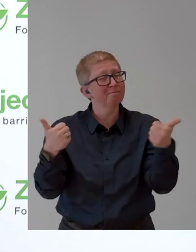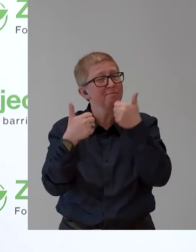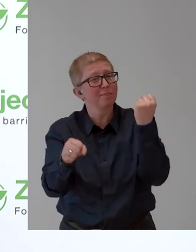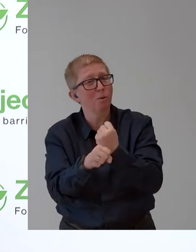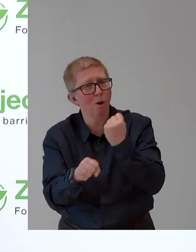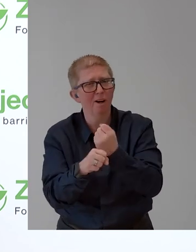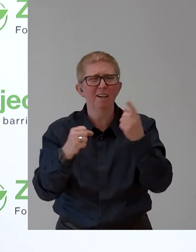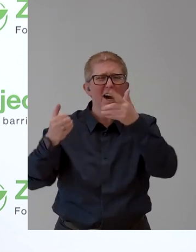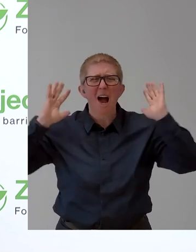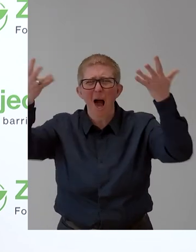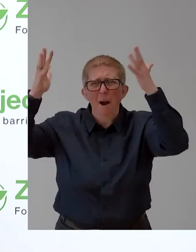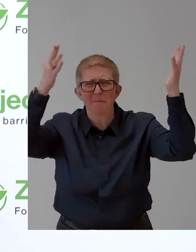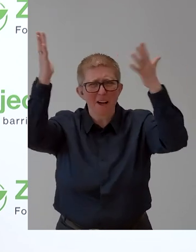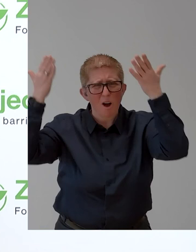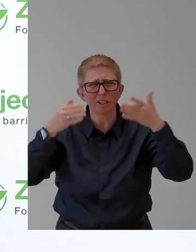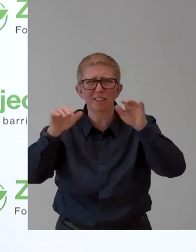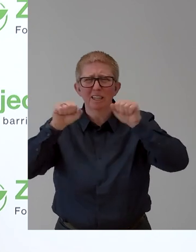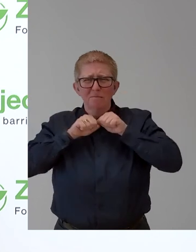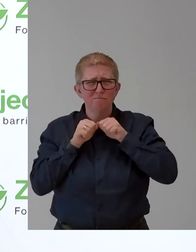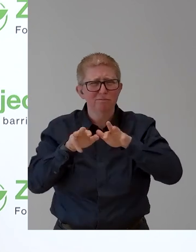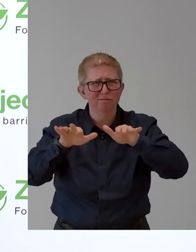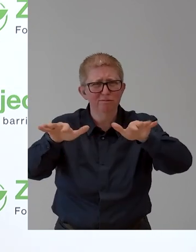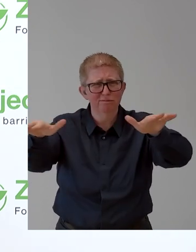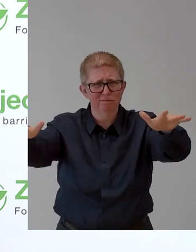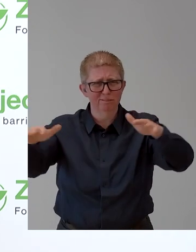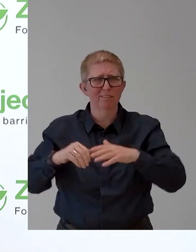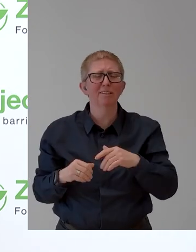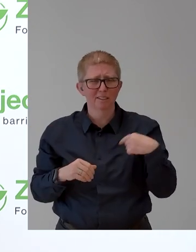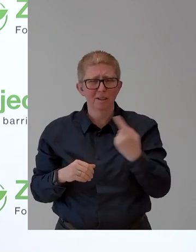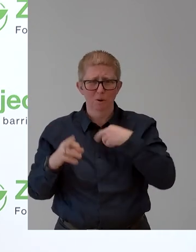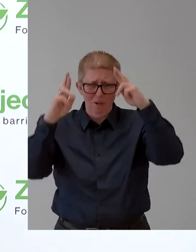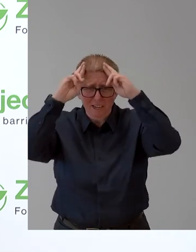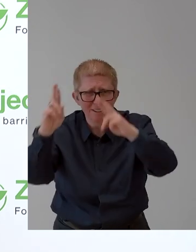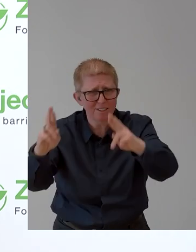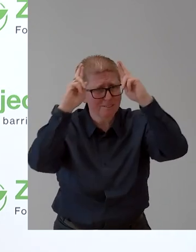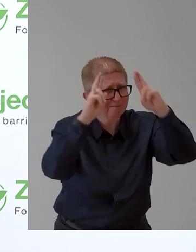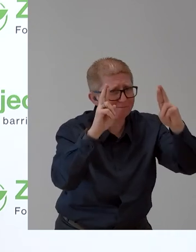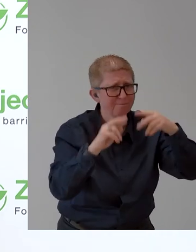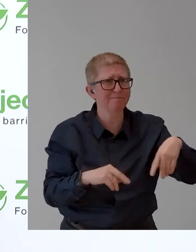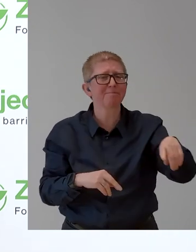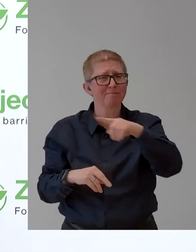the applause in your mind and feel our appreciation from the whole network. This year's topic was